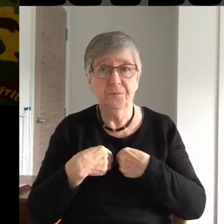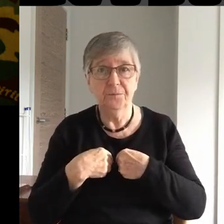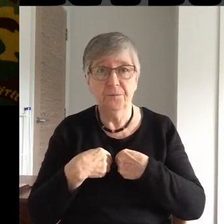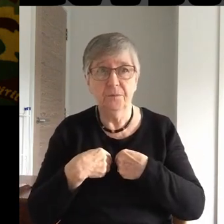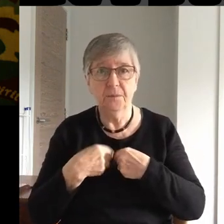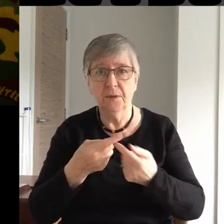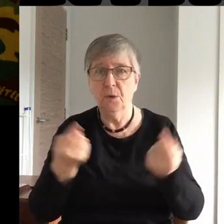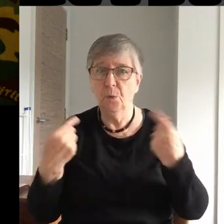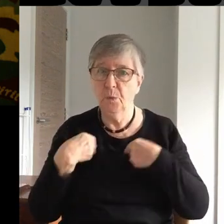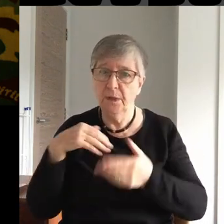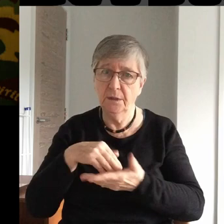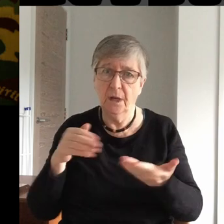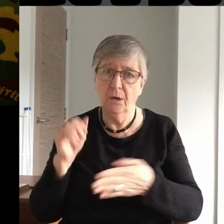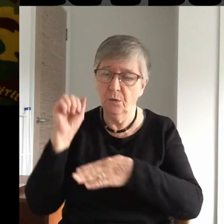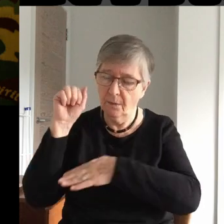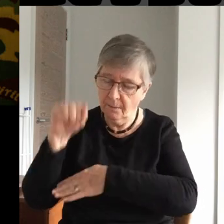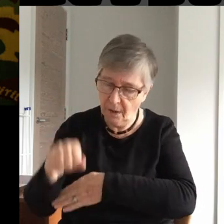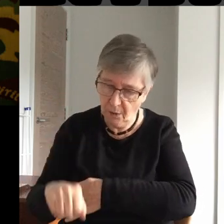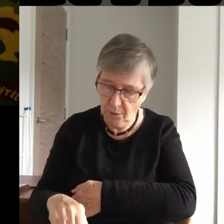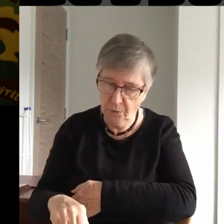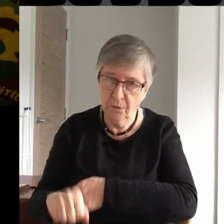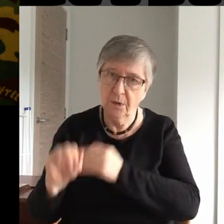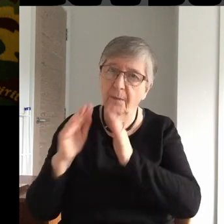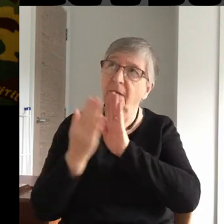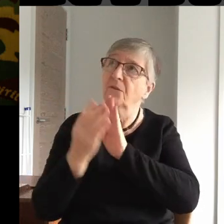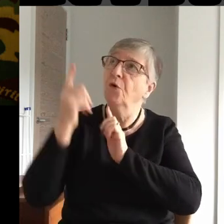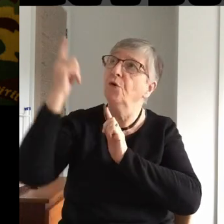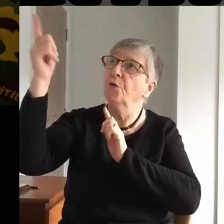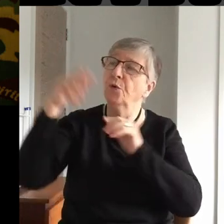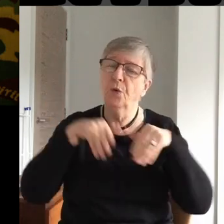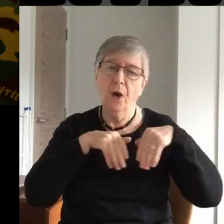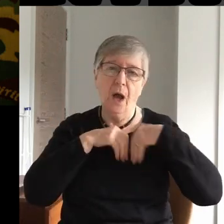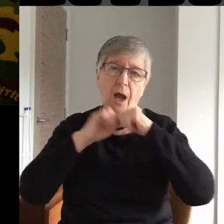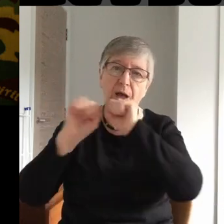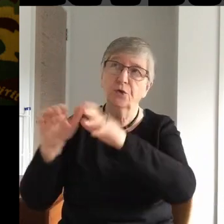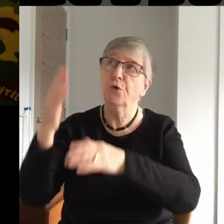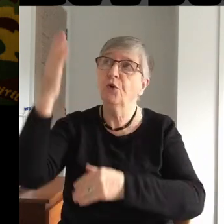so we bow before you to adore you,